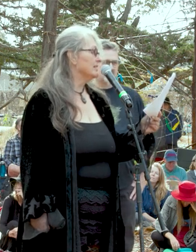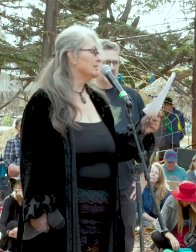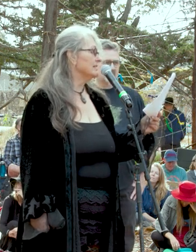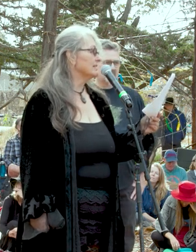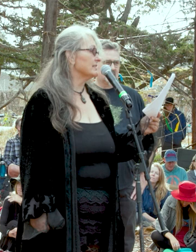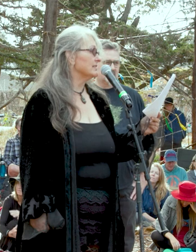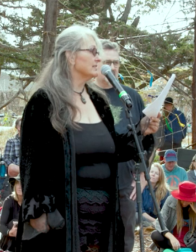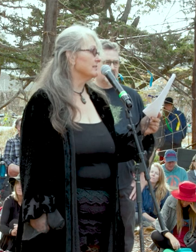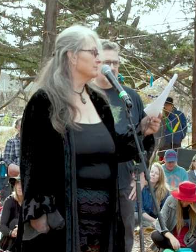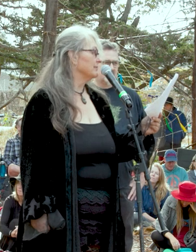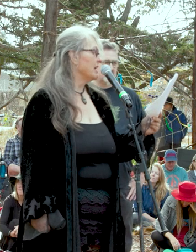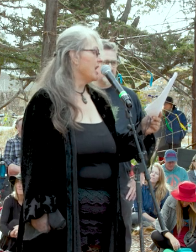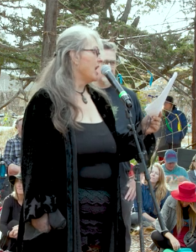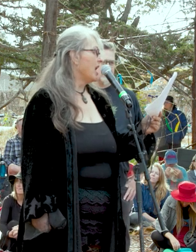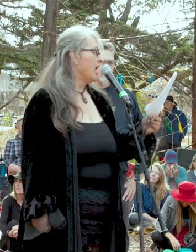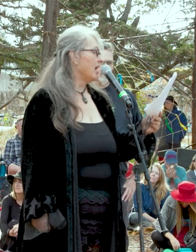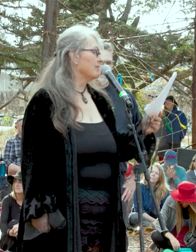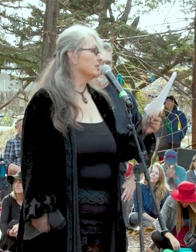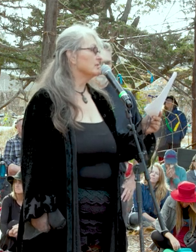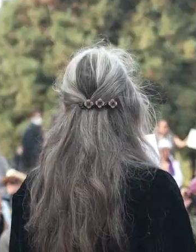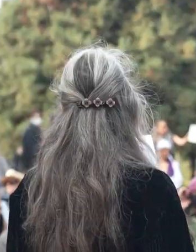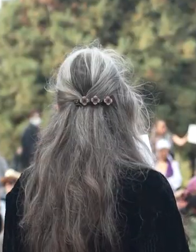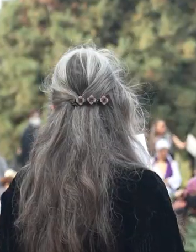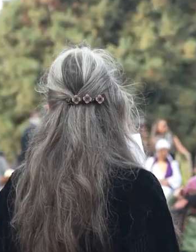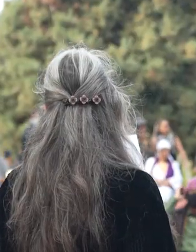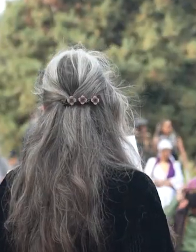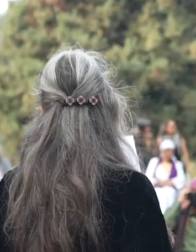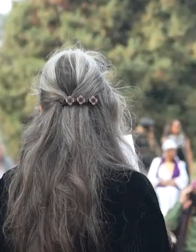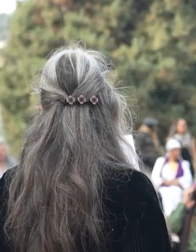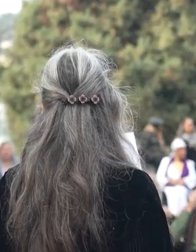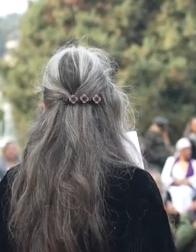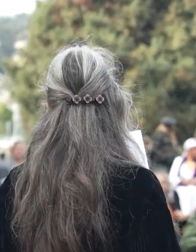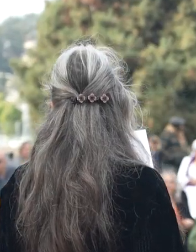Evan Dixon, Evert Wilson,